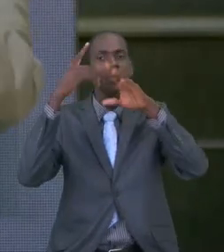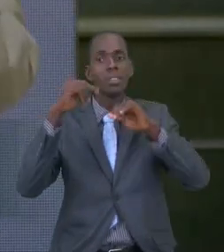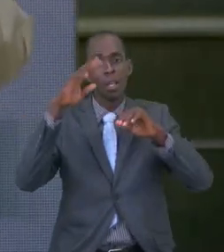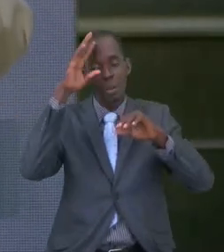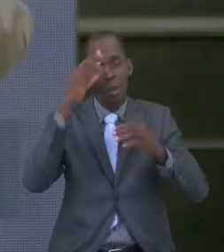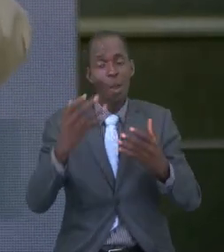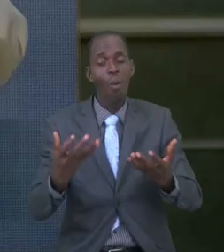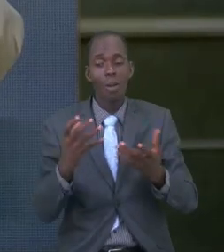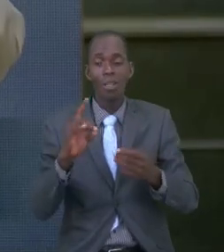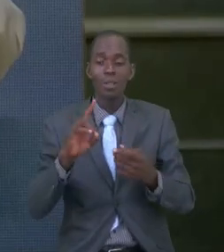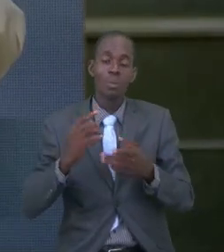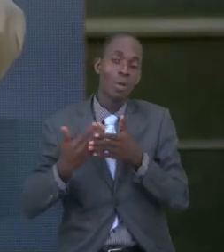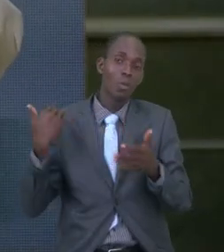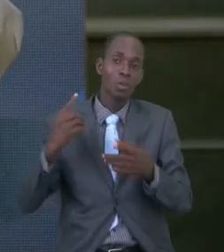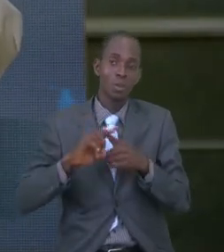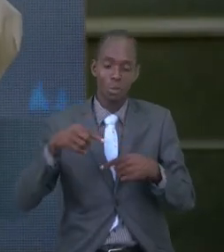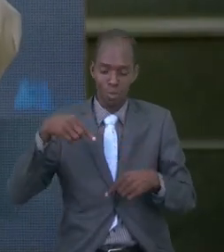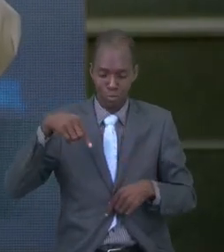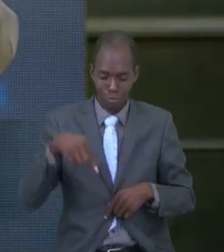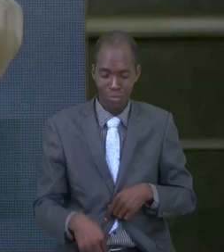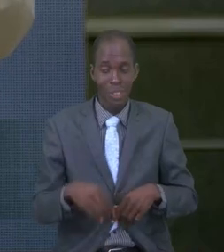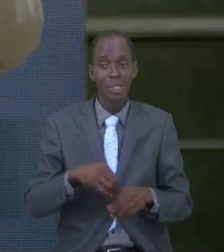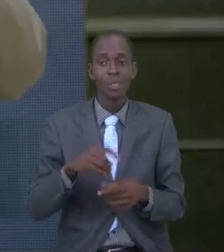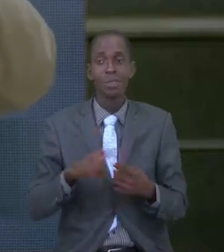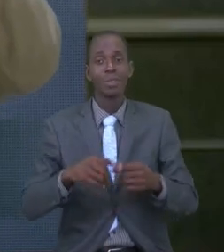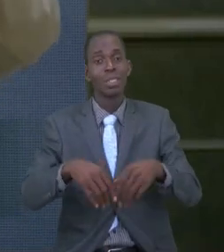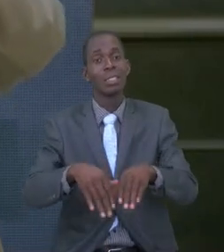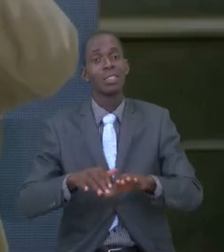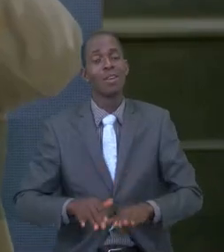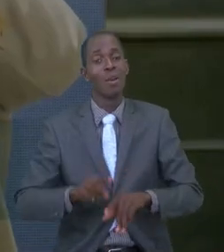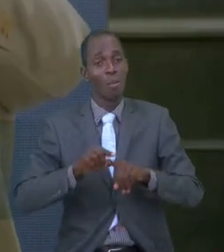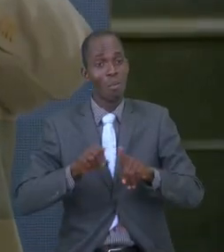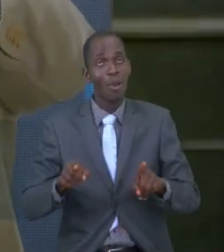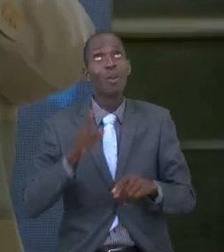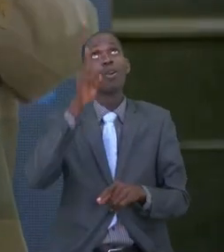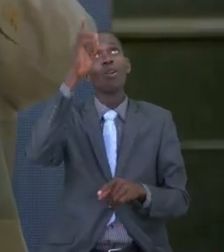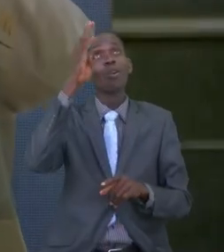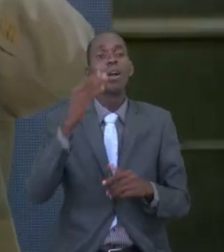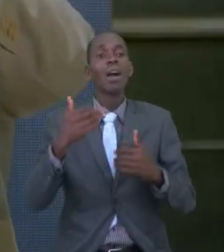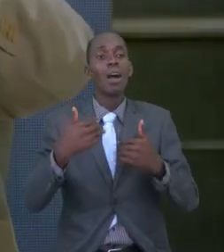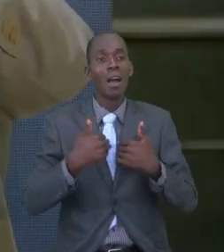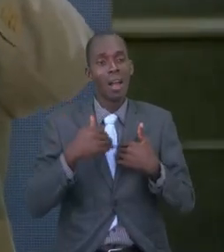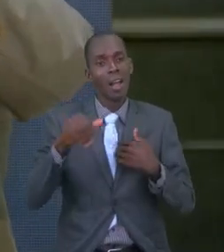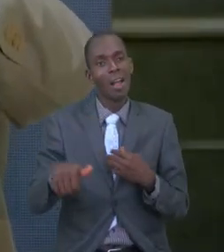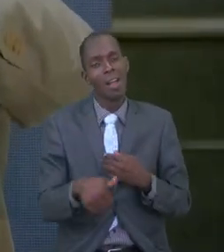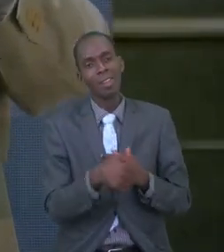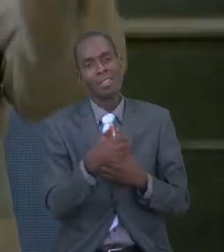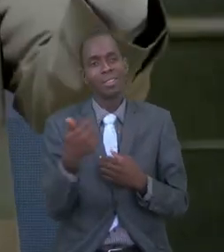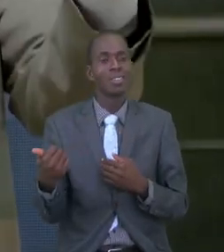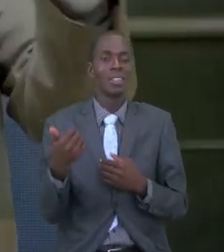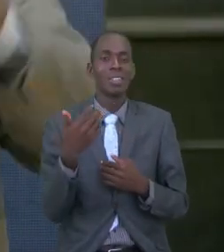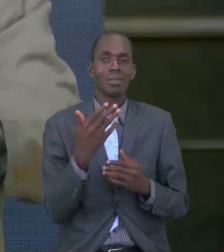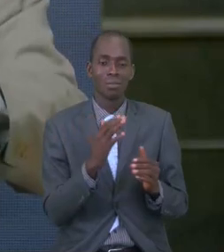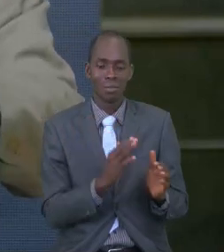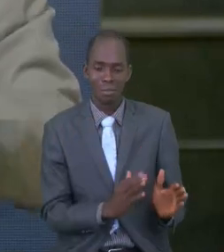go down into the grave, but God had another sin